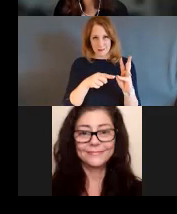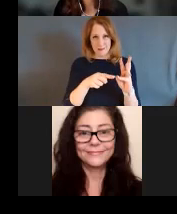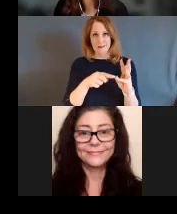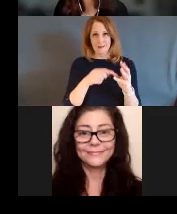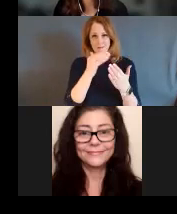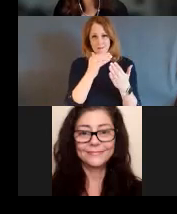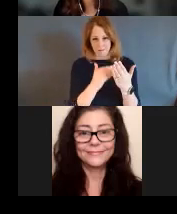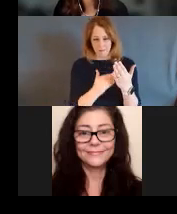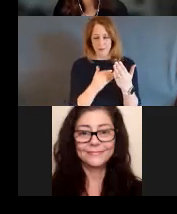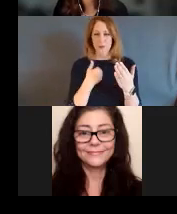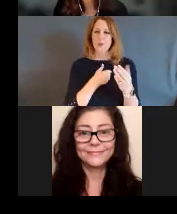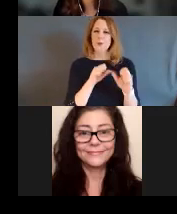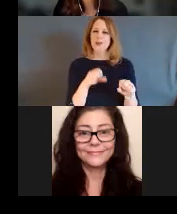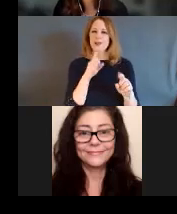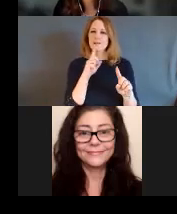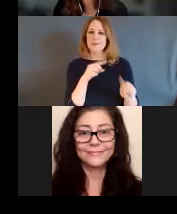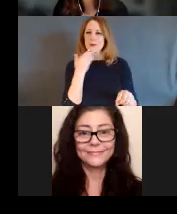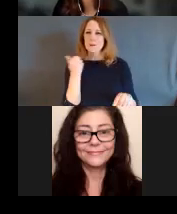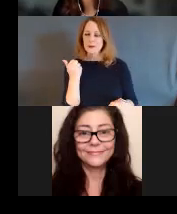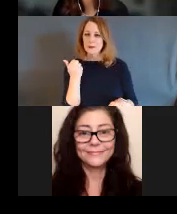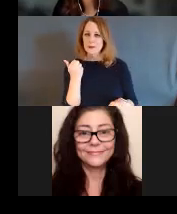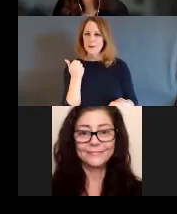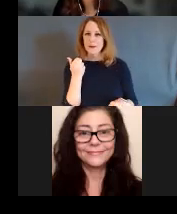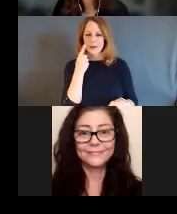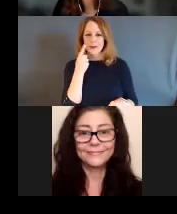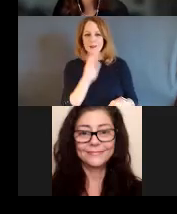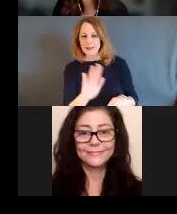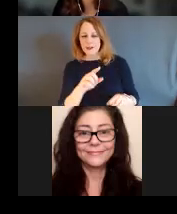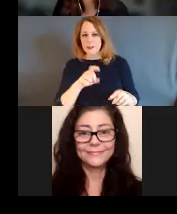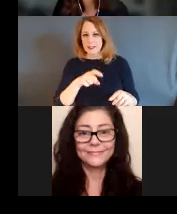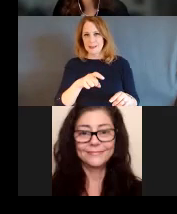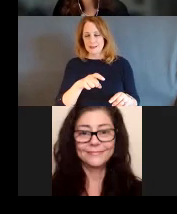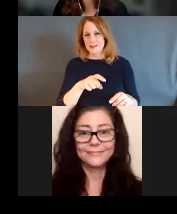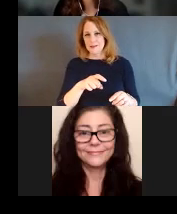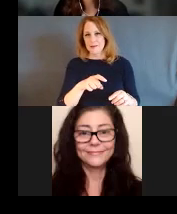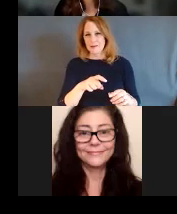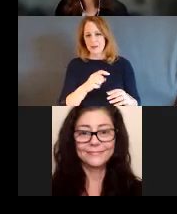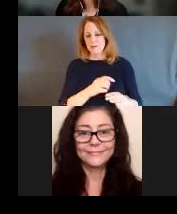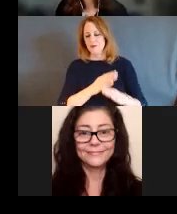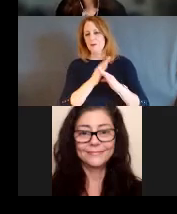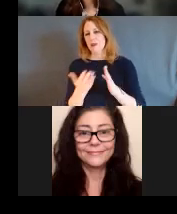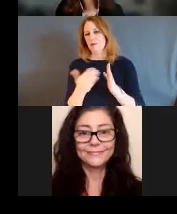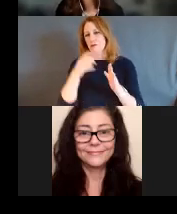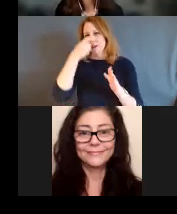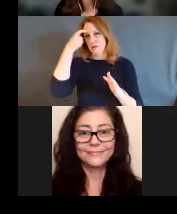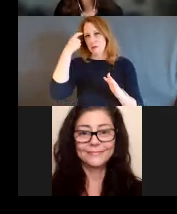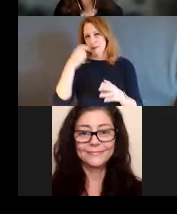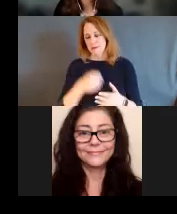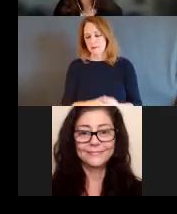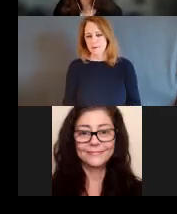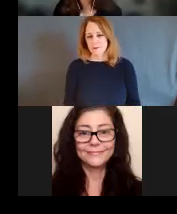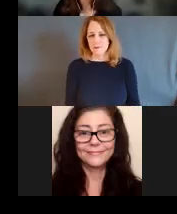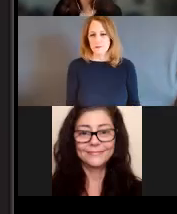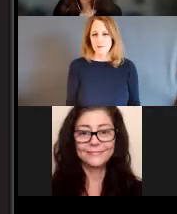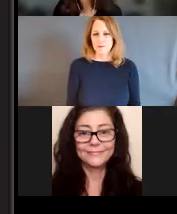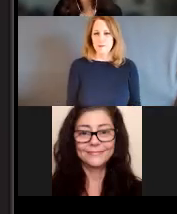better respond to the needs of survivors and prevent a re-traumatizing environment. Next